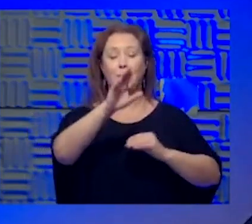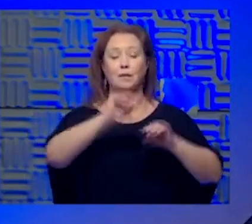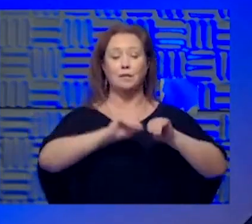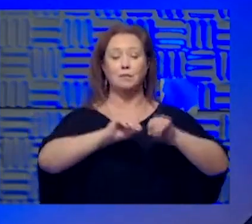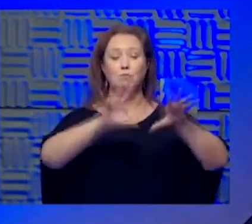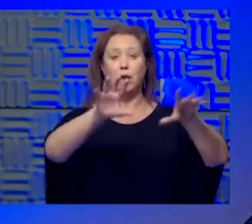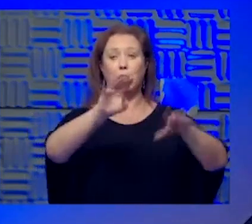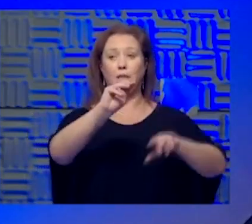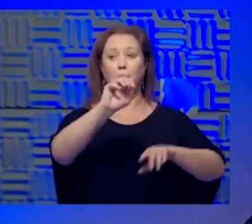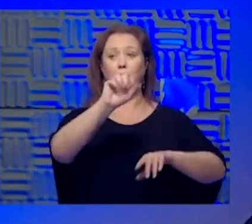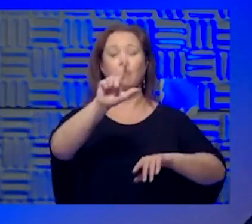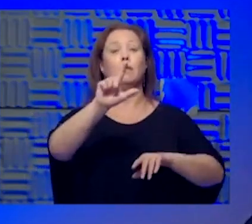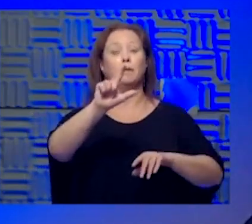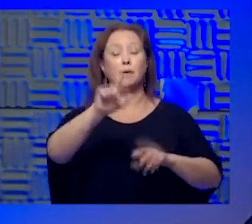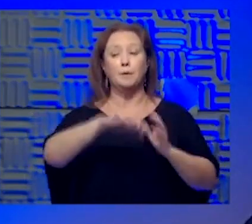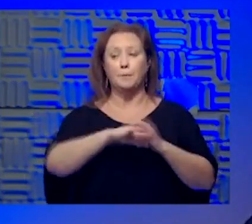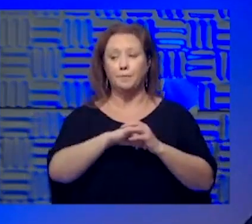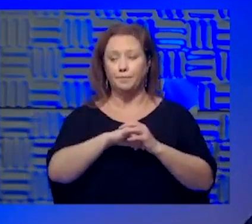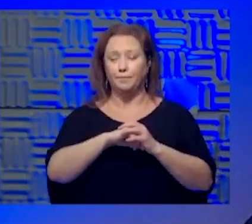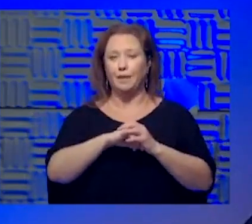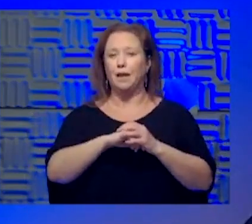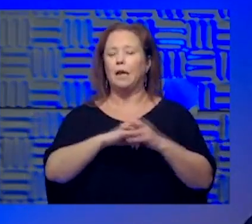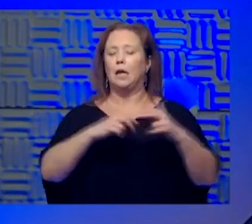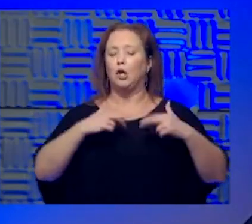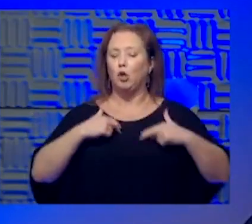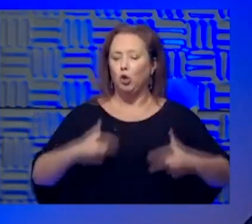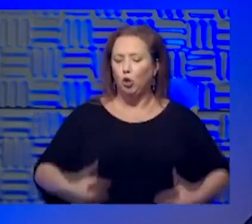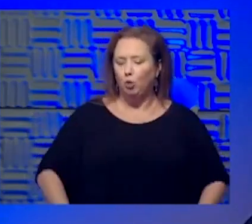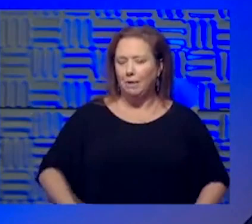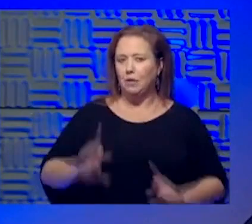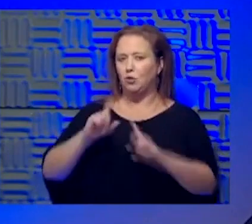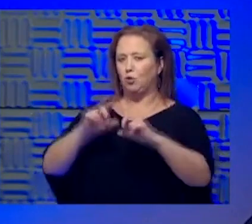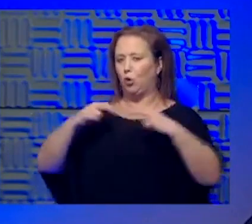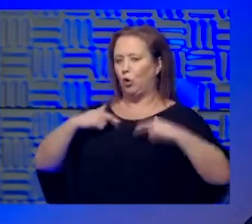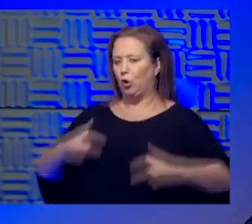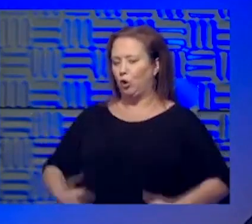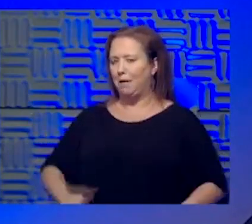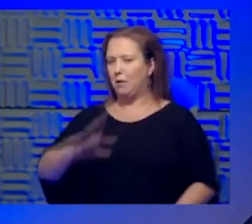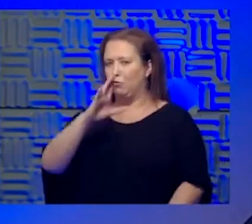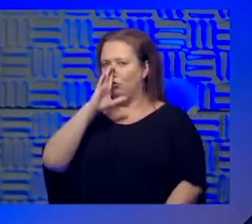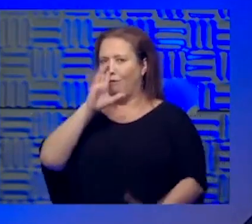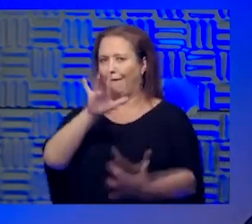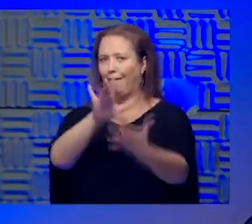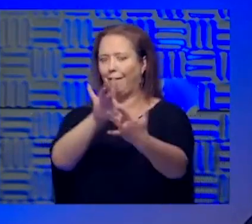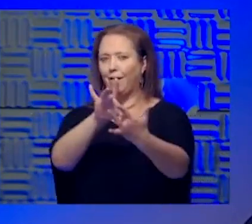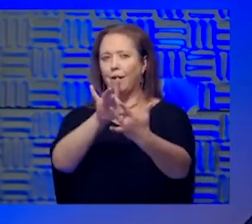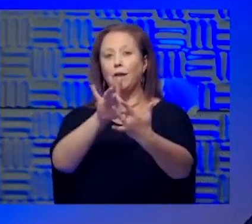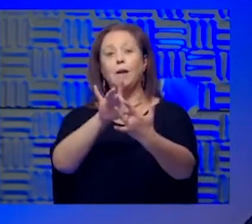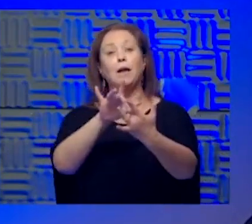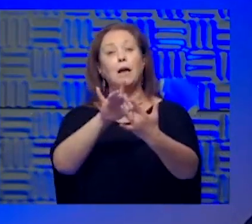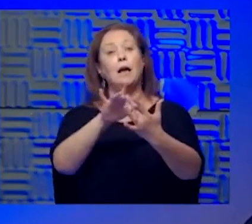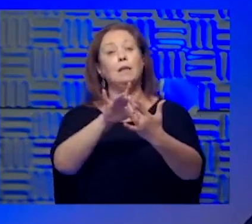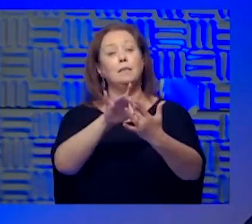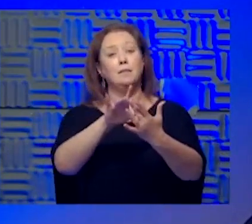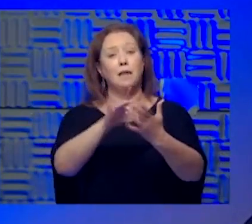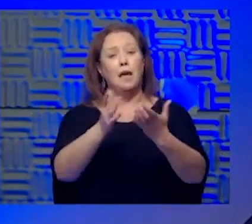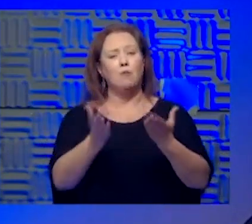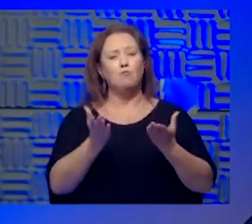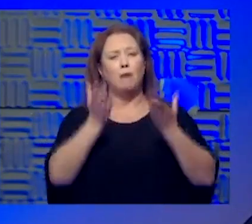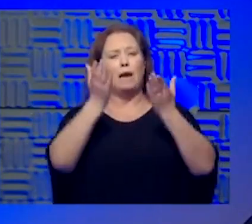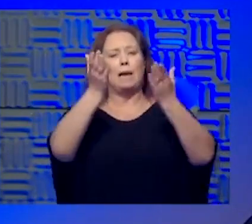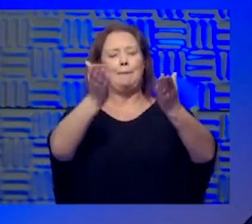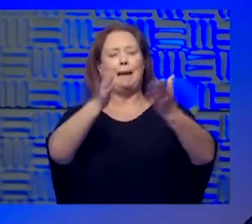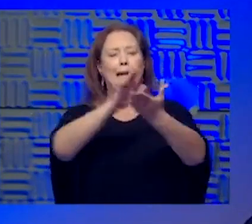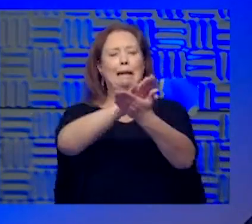What they say is the majority is probably human to human or direct contact. They still recommend cleaning high-touch